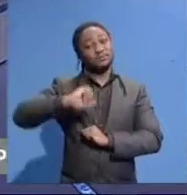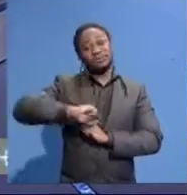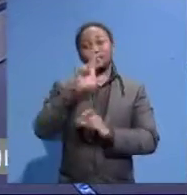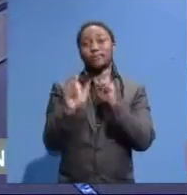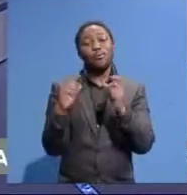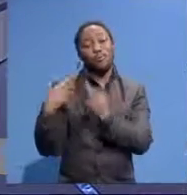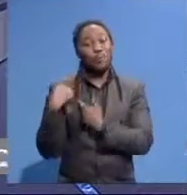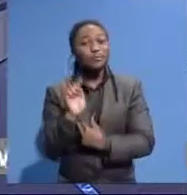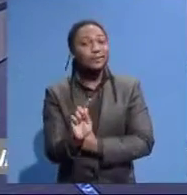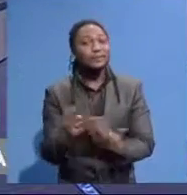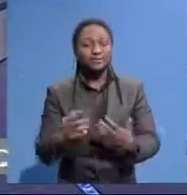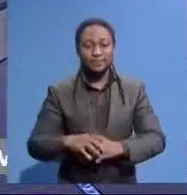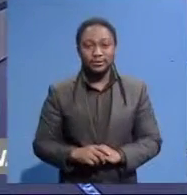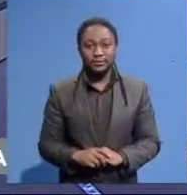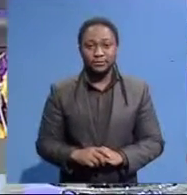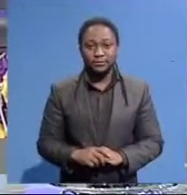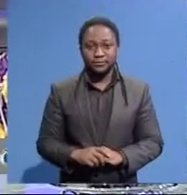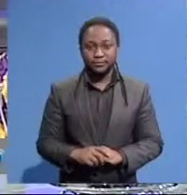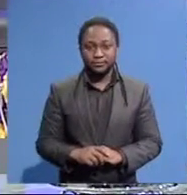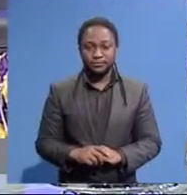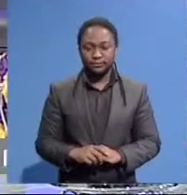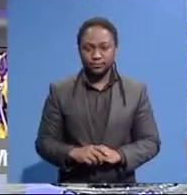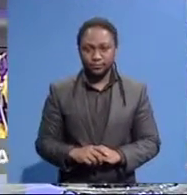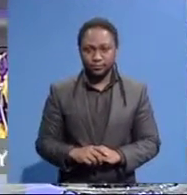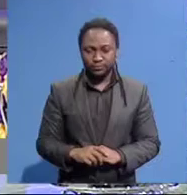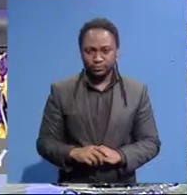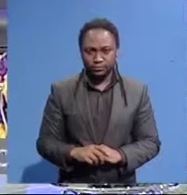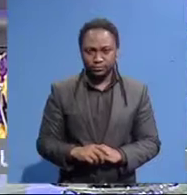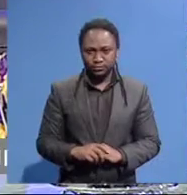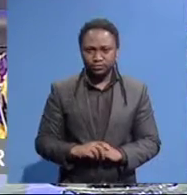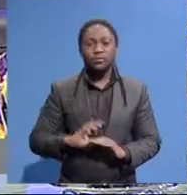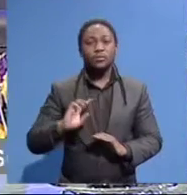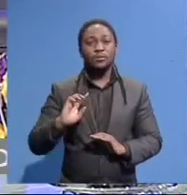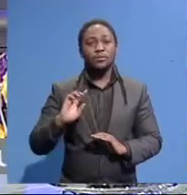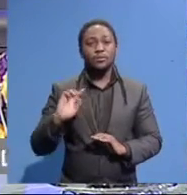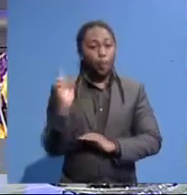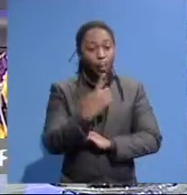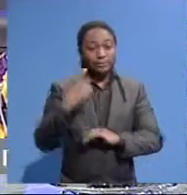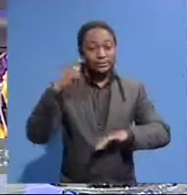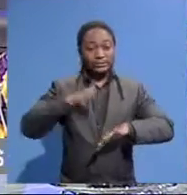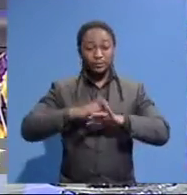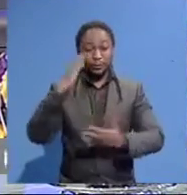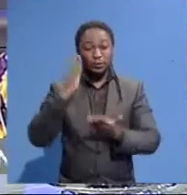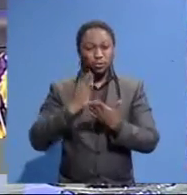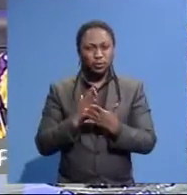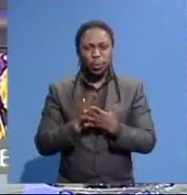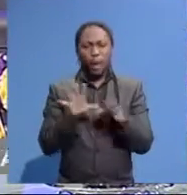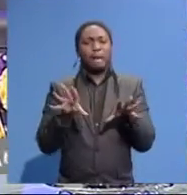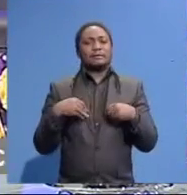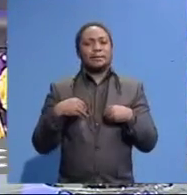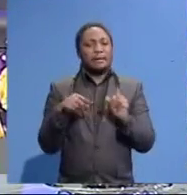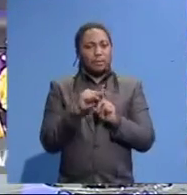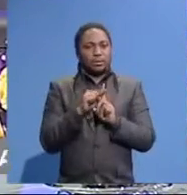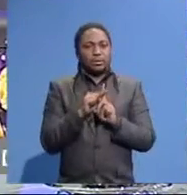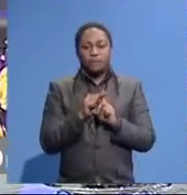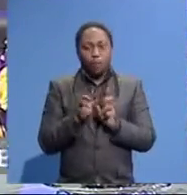take responsibility. We need to, you know, we all need to find a way to deal with this in a positive manner going